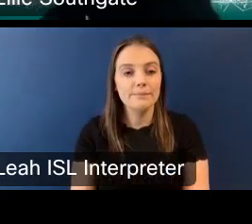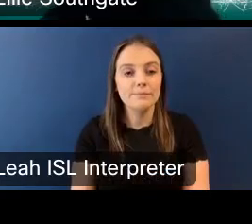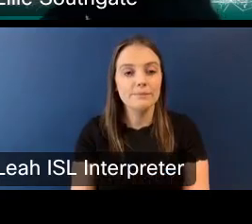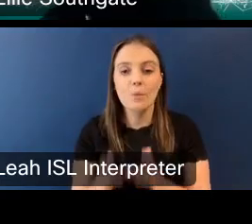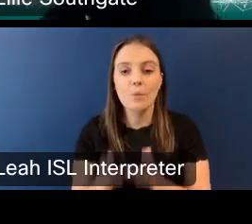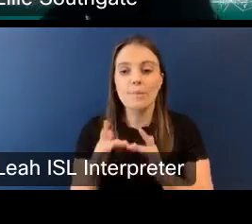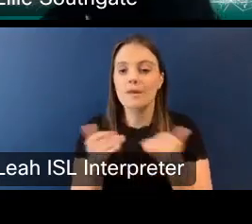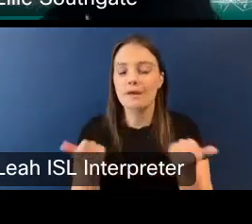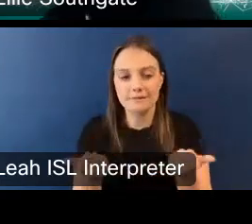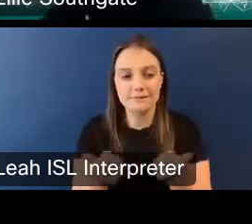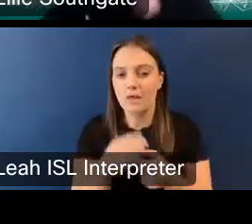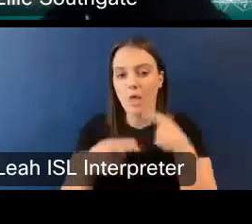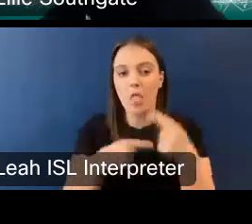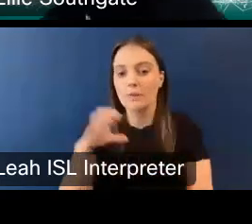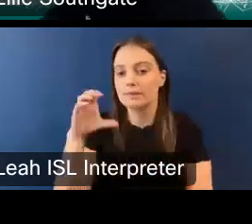always the CPD